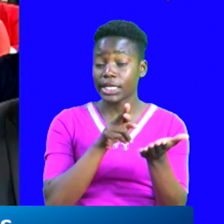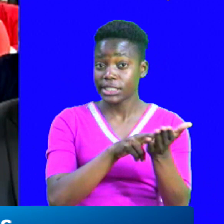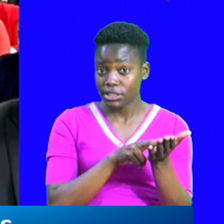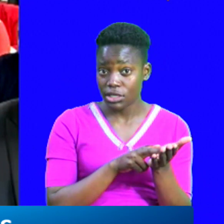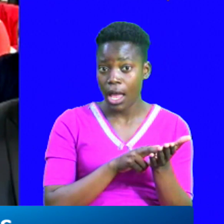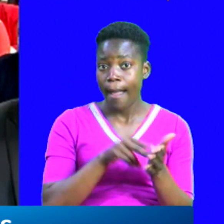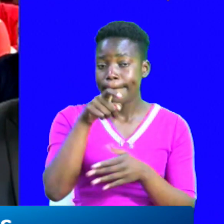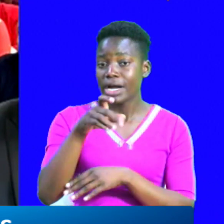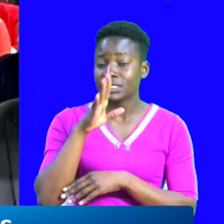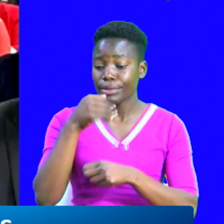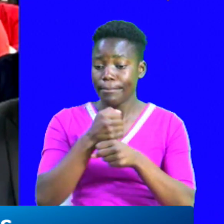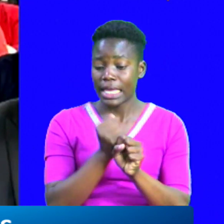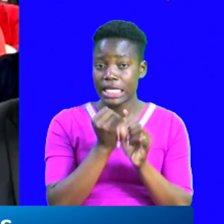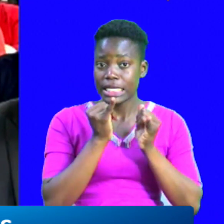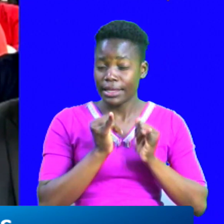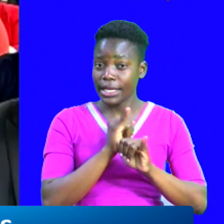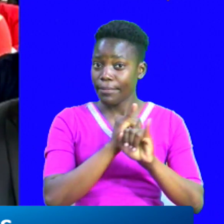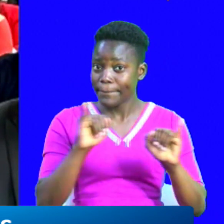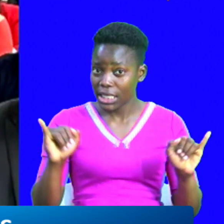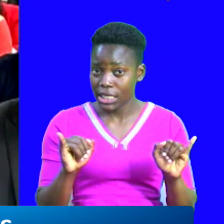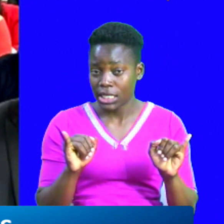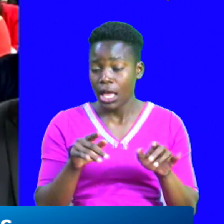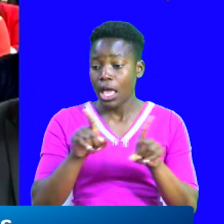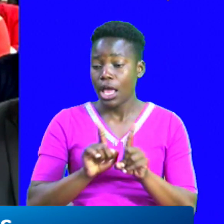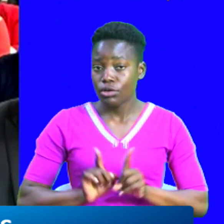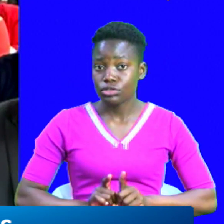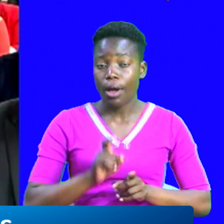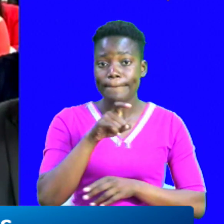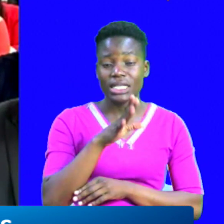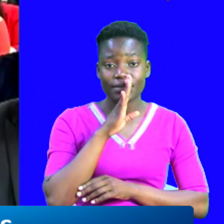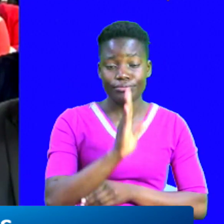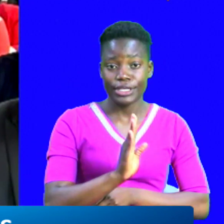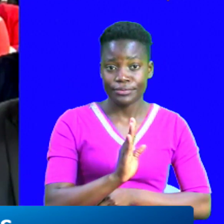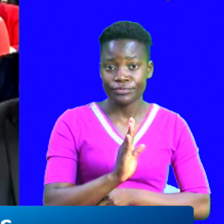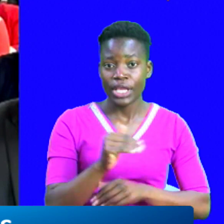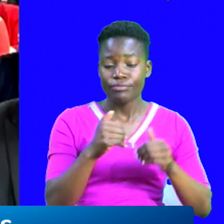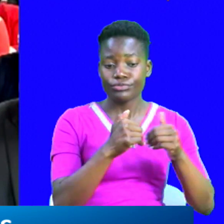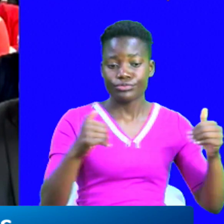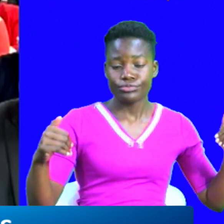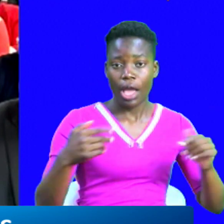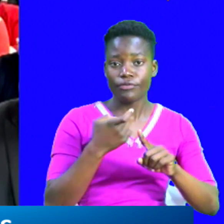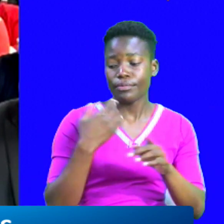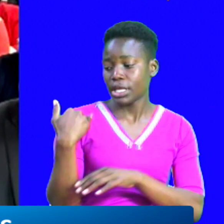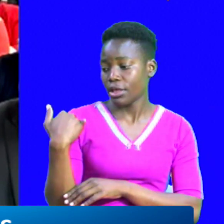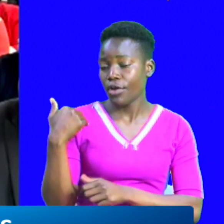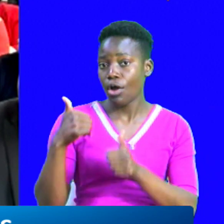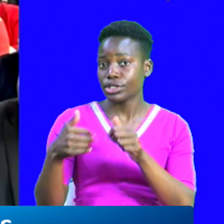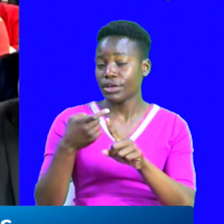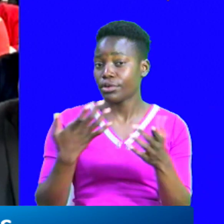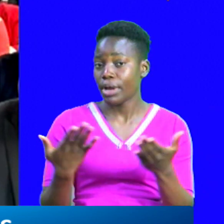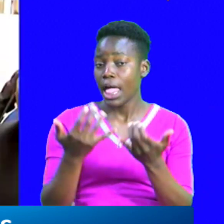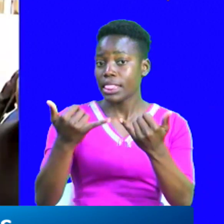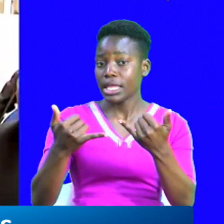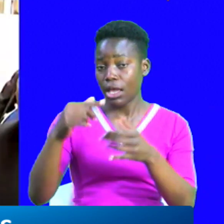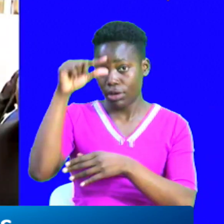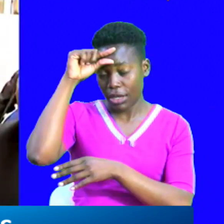ought to be made independent, and that it ought to be insulated from the interferences that has come from the current